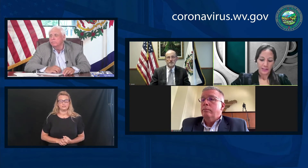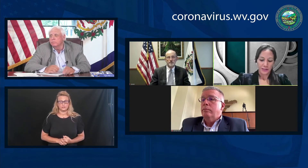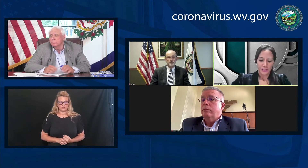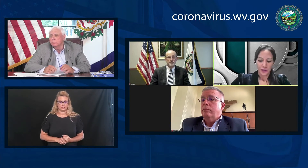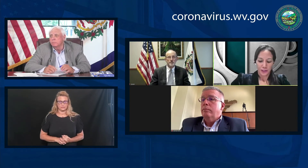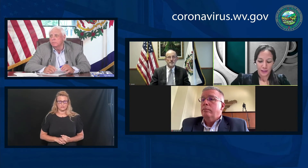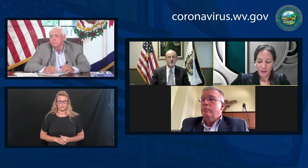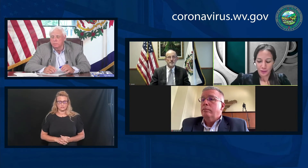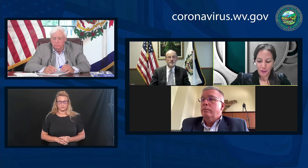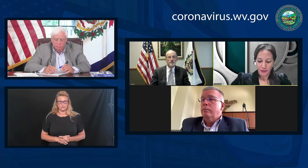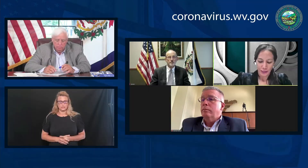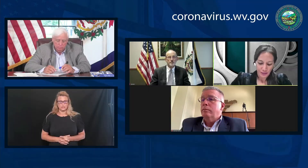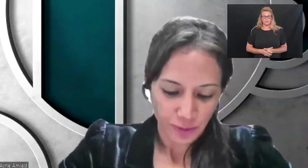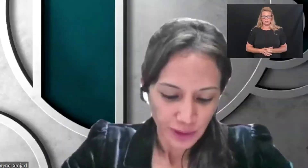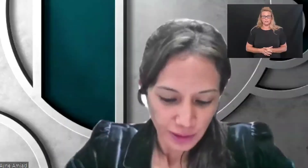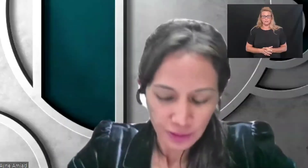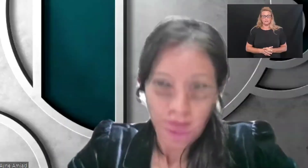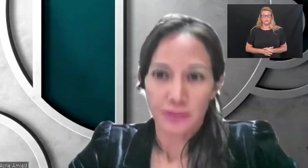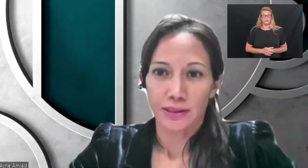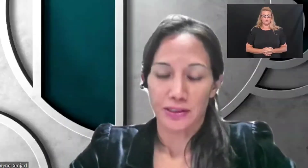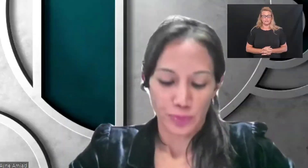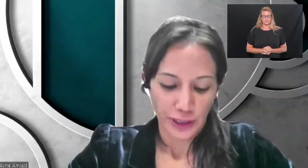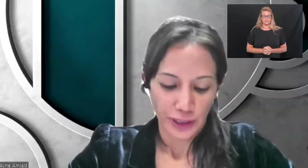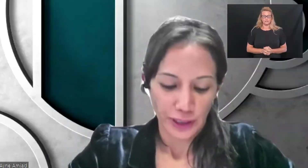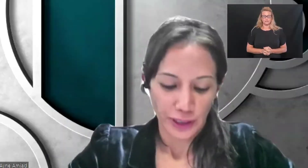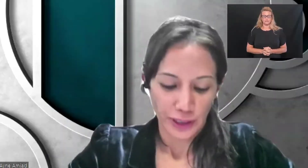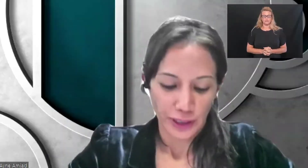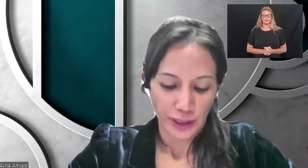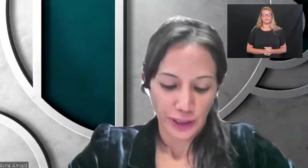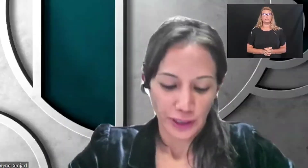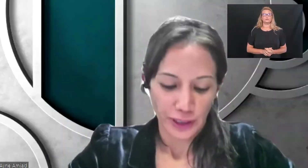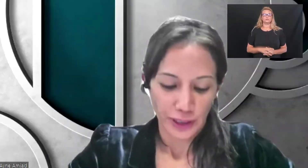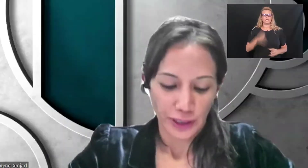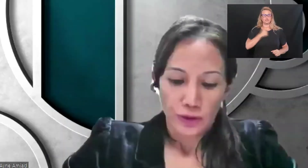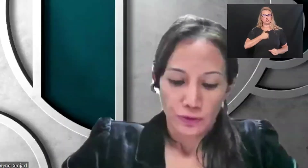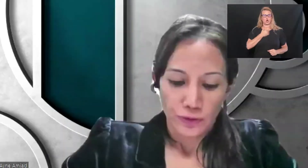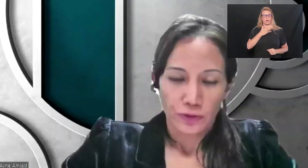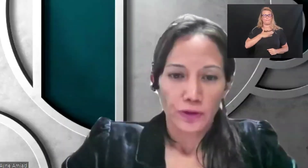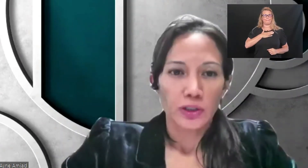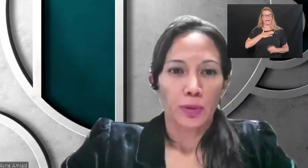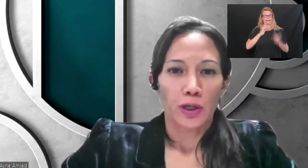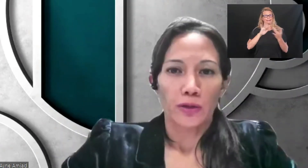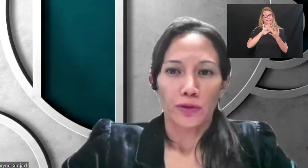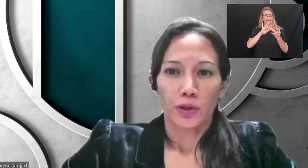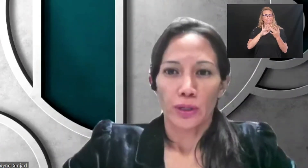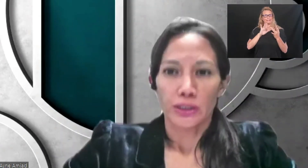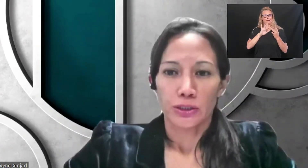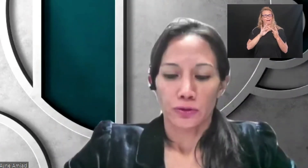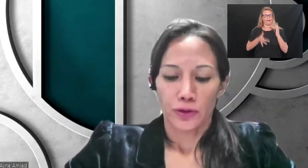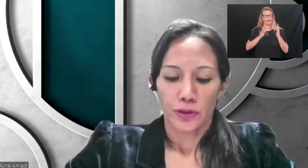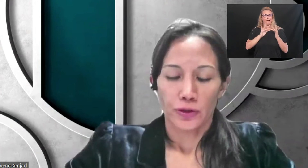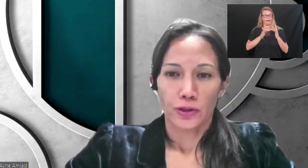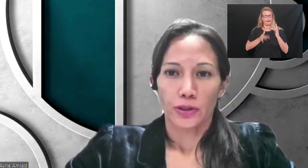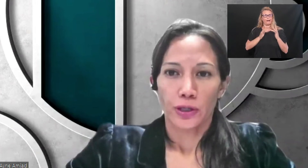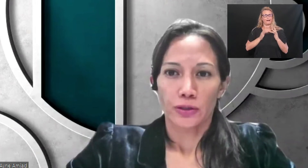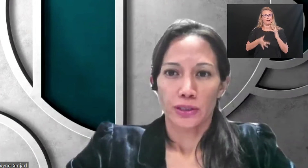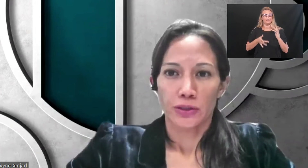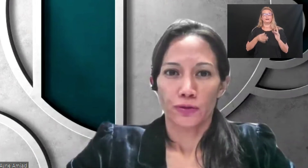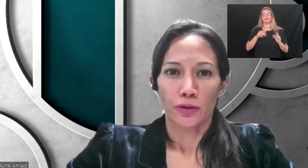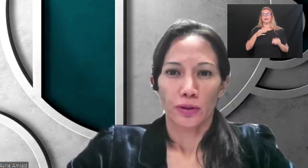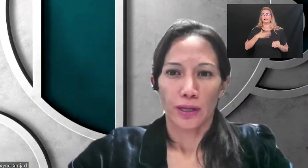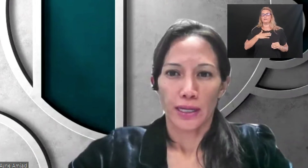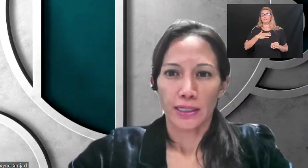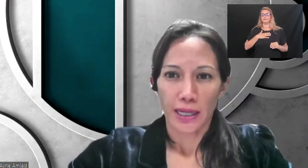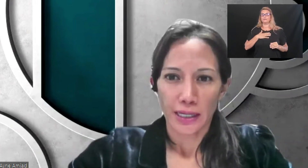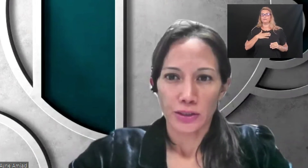Yes, Governor, I can start, and I apologize if my thing is breaking up a little bit, but so the first part of your question for the third dose,